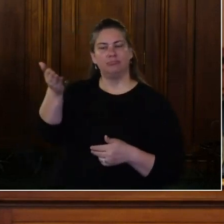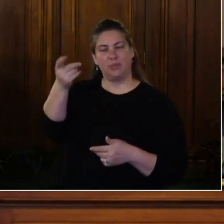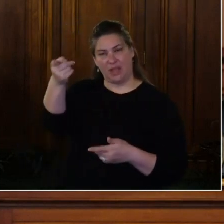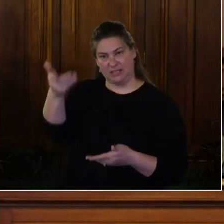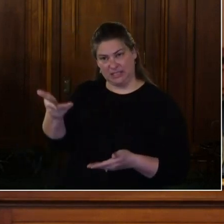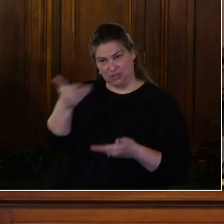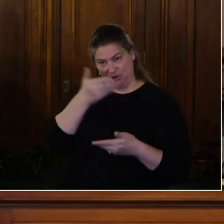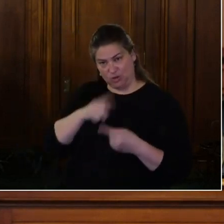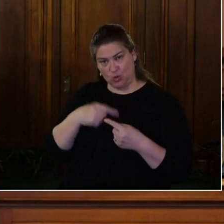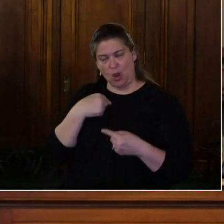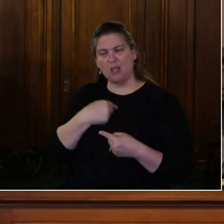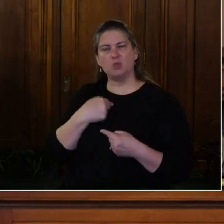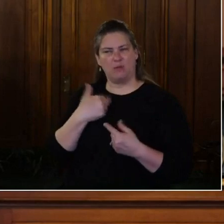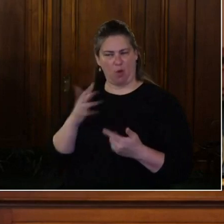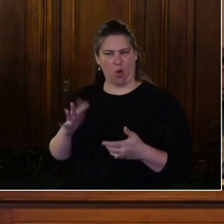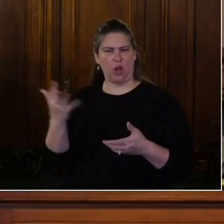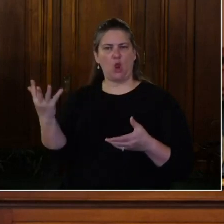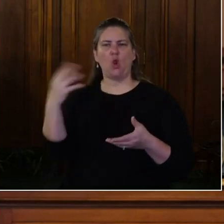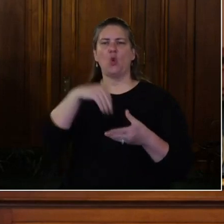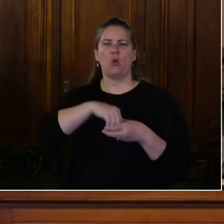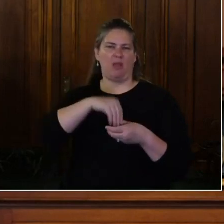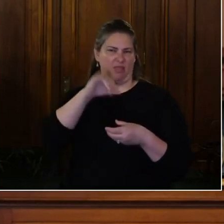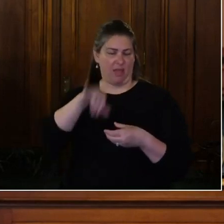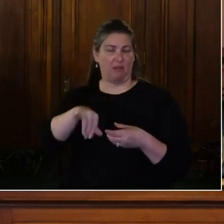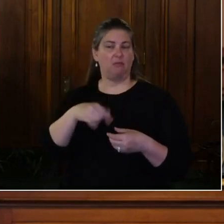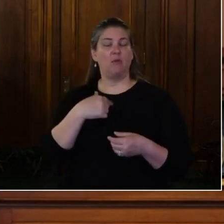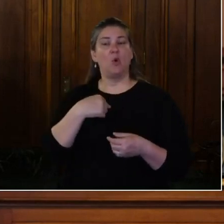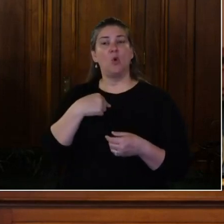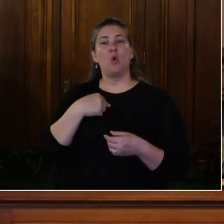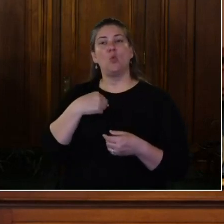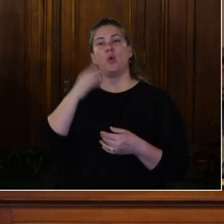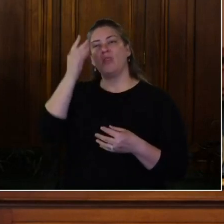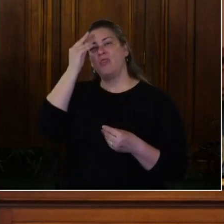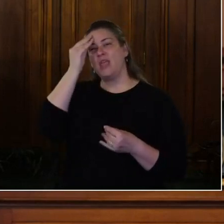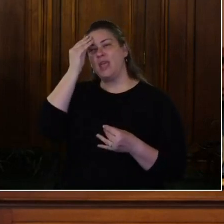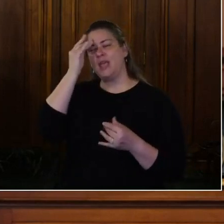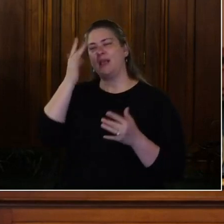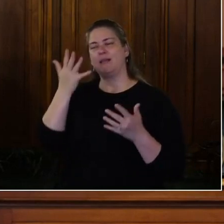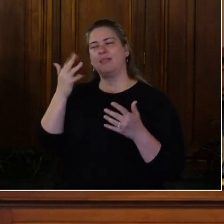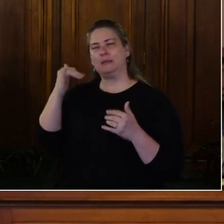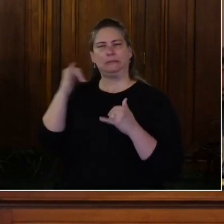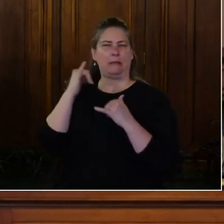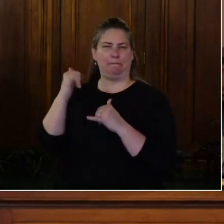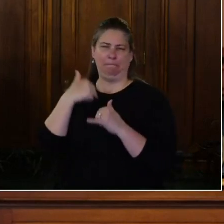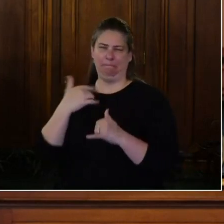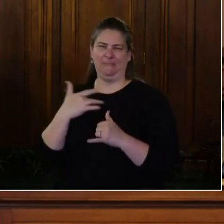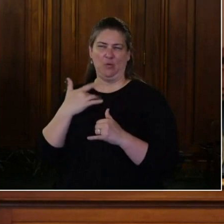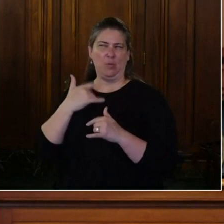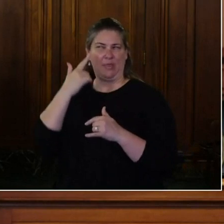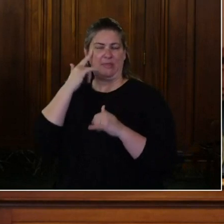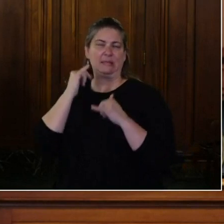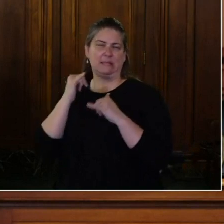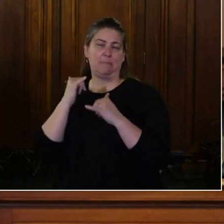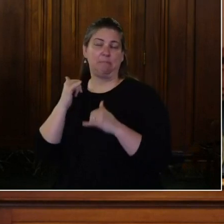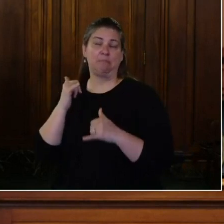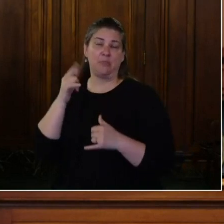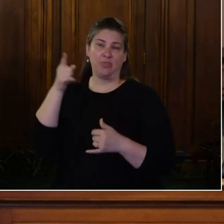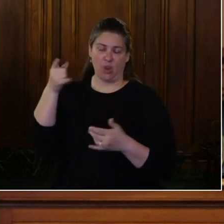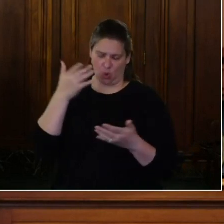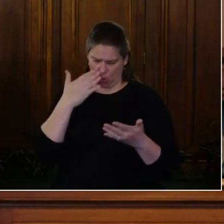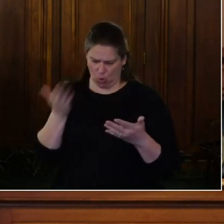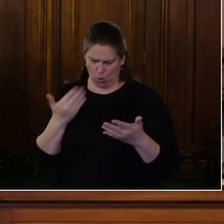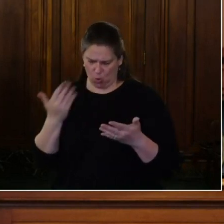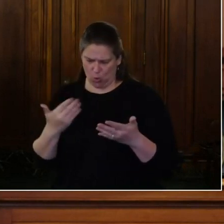suggestions. We incorporated those. And I think we're thinking all along the same lines. They're looking